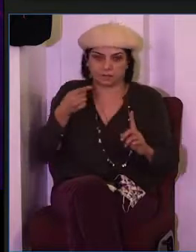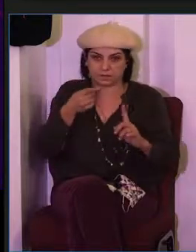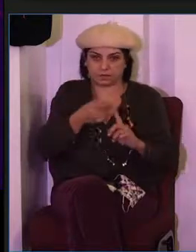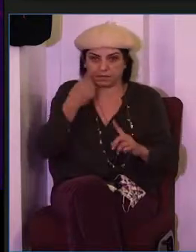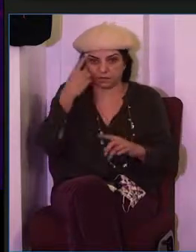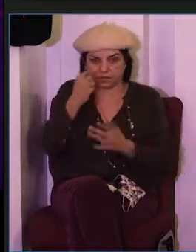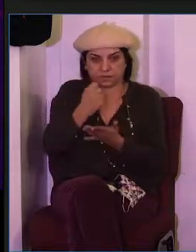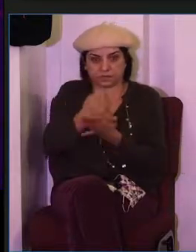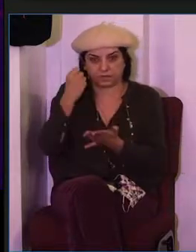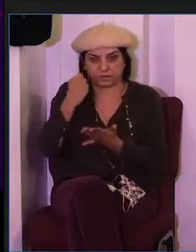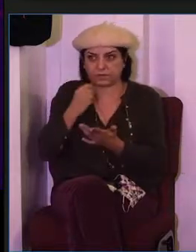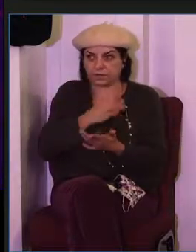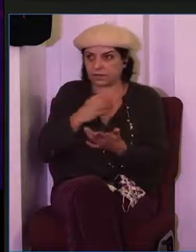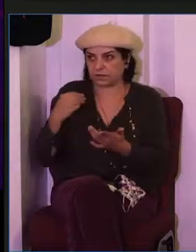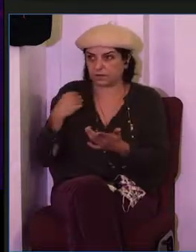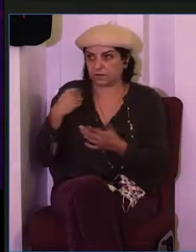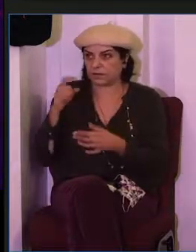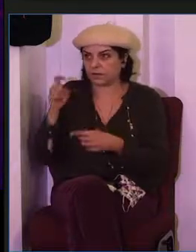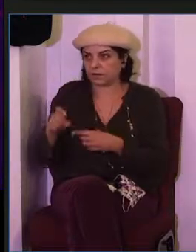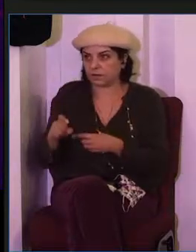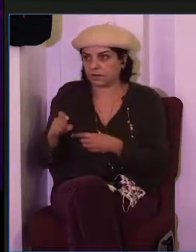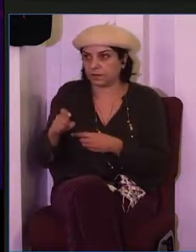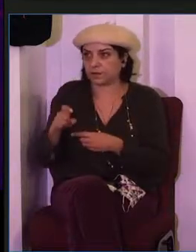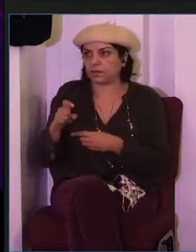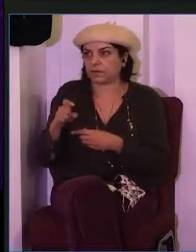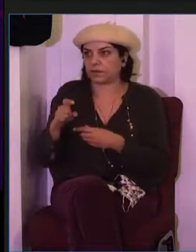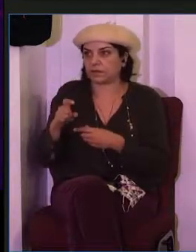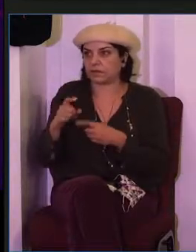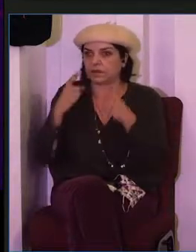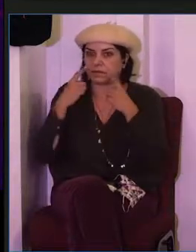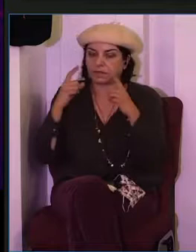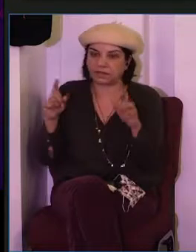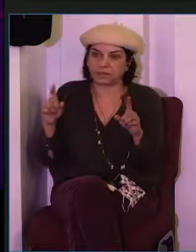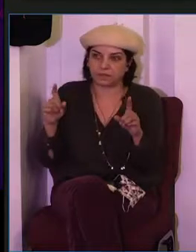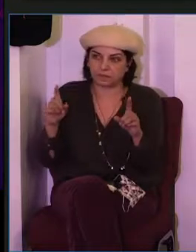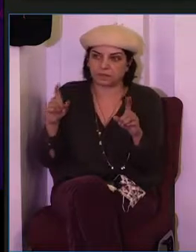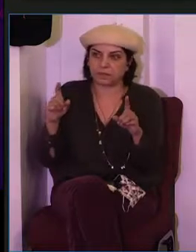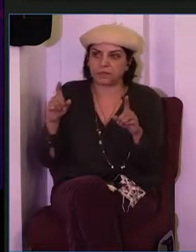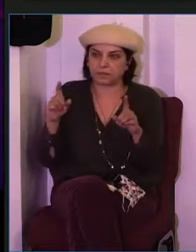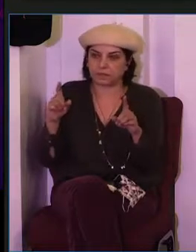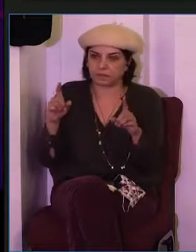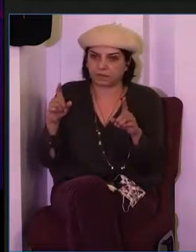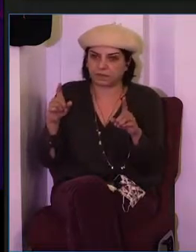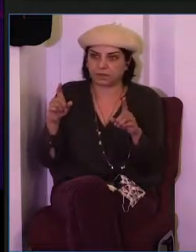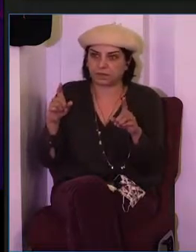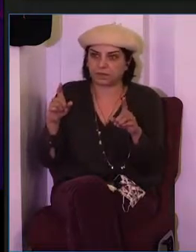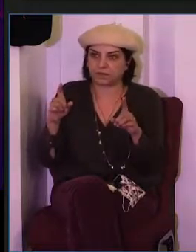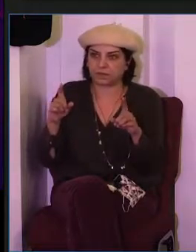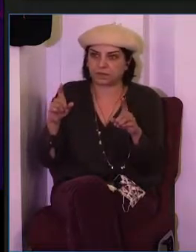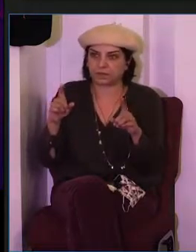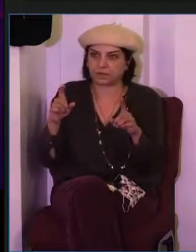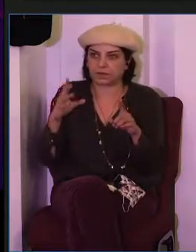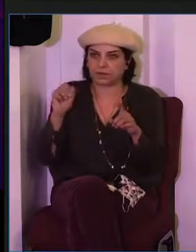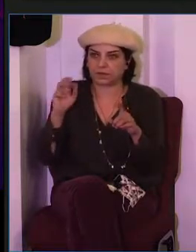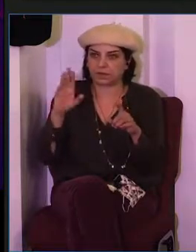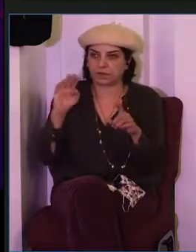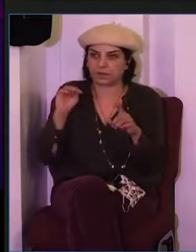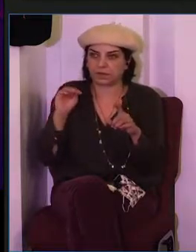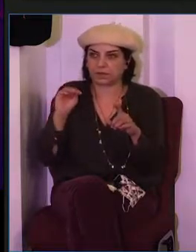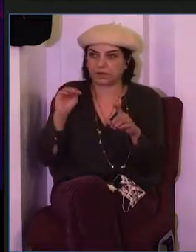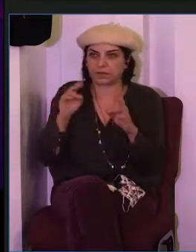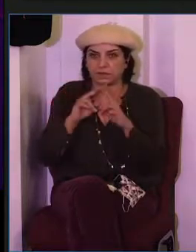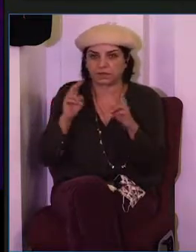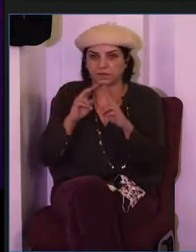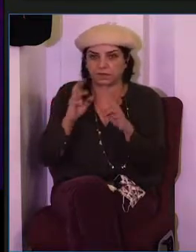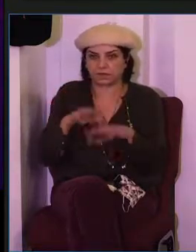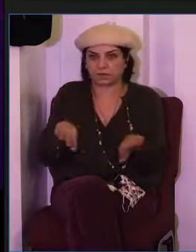members, because we need to make quorum and so we can vote and conduct the church business. So very, very important that you